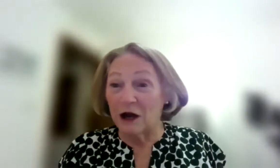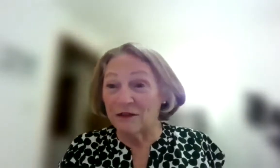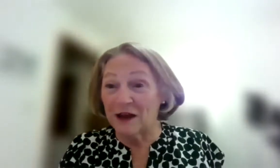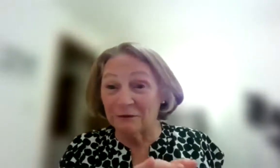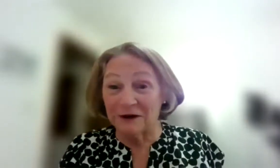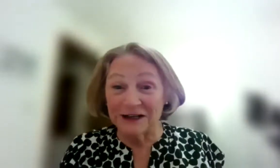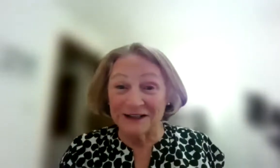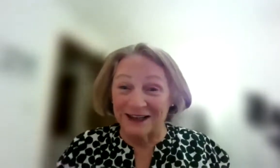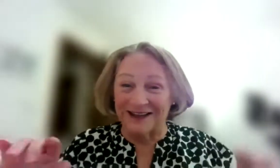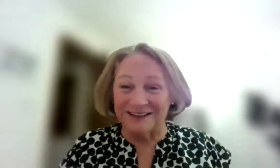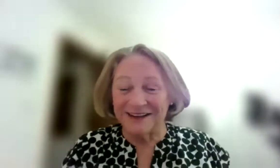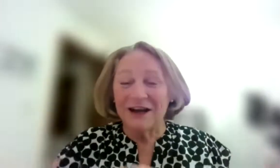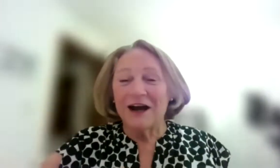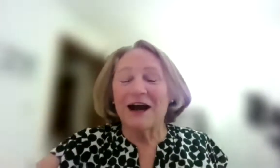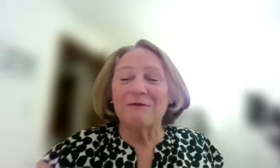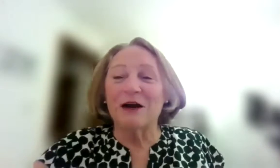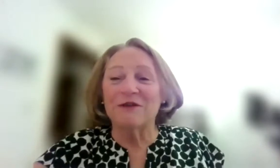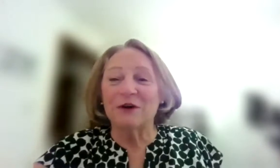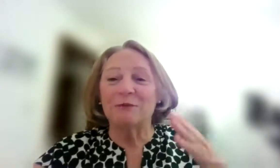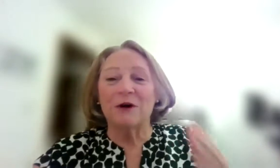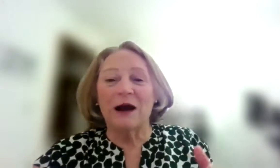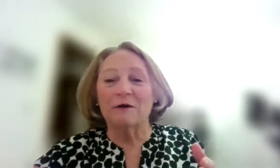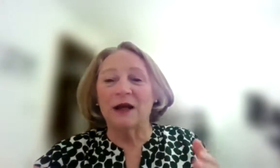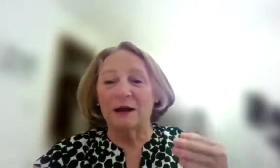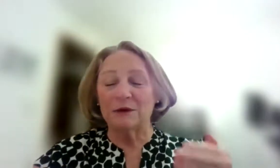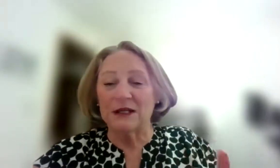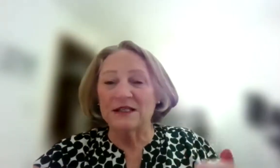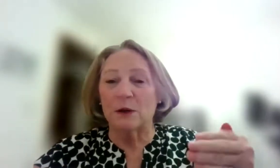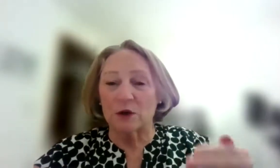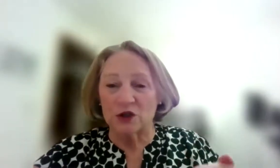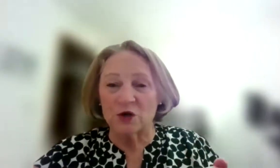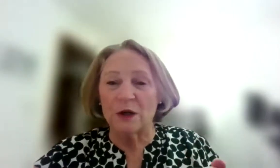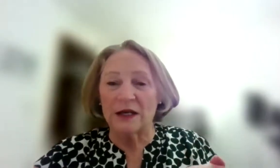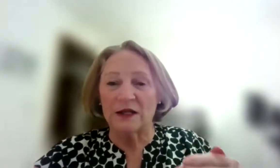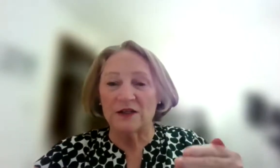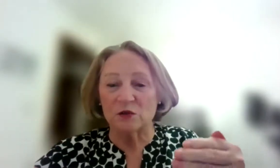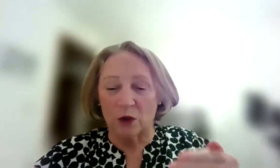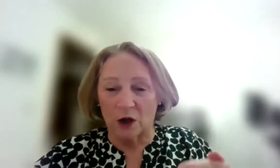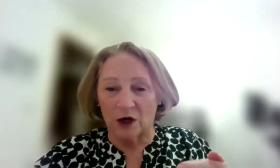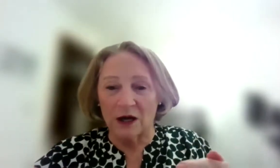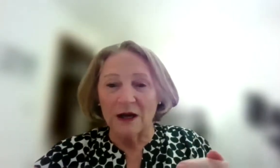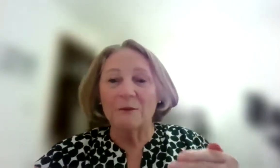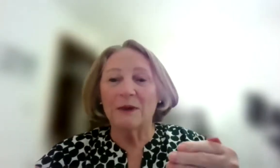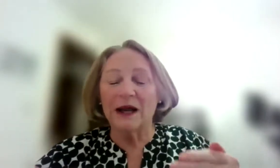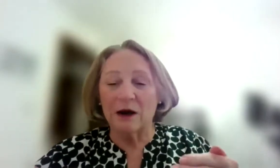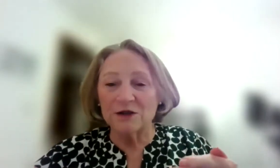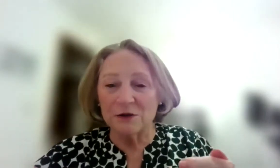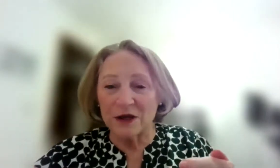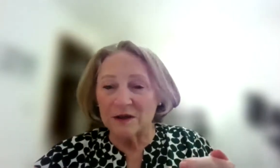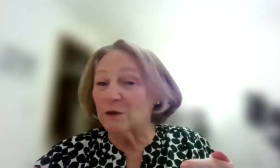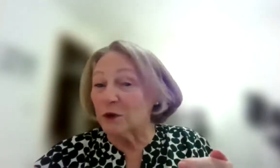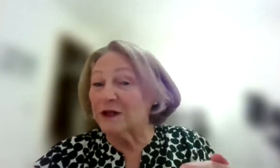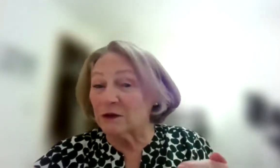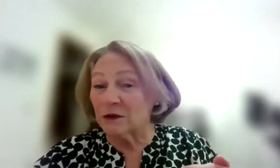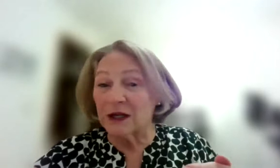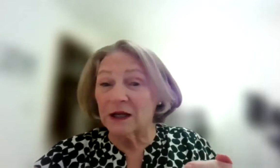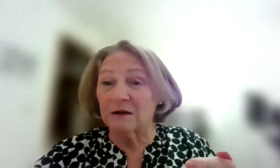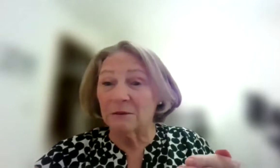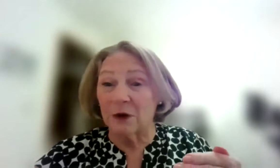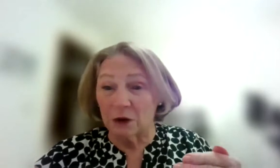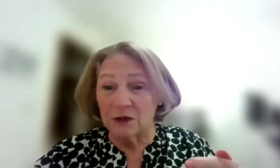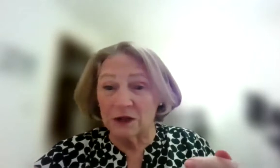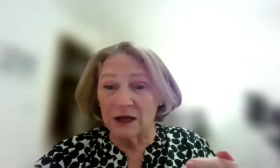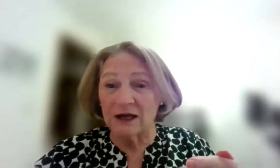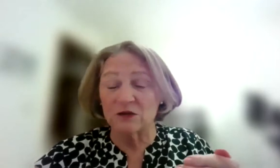We all got that, right? I'm very proud and pleased that we're doing this work, but I also think that we're in a